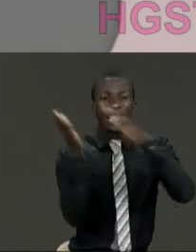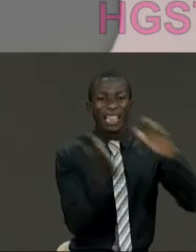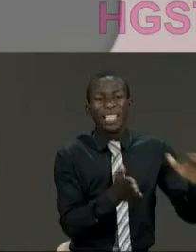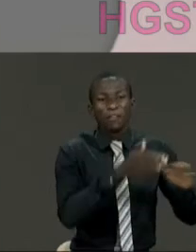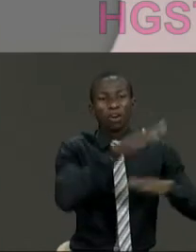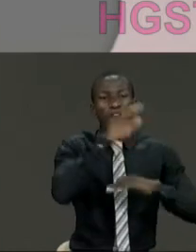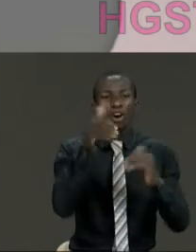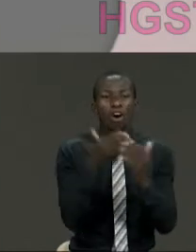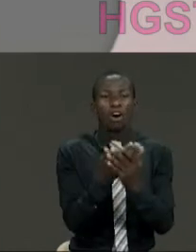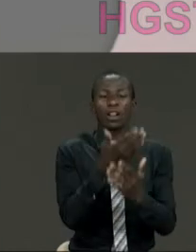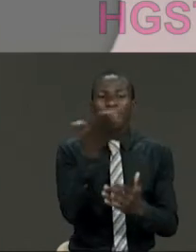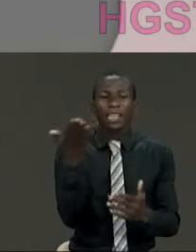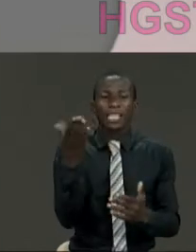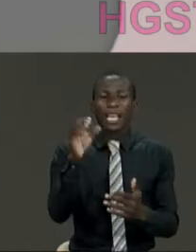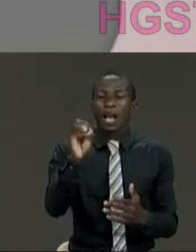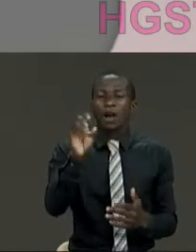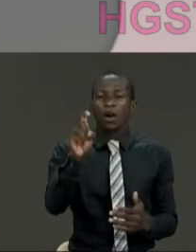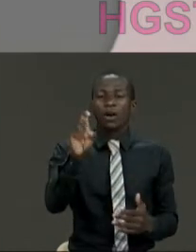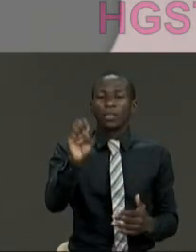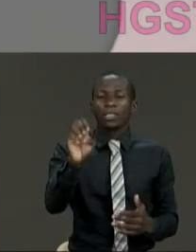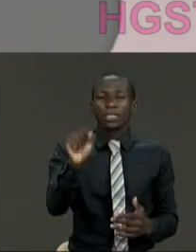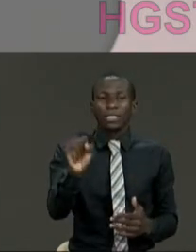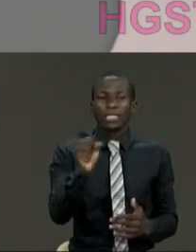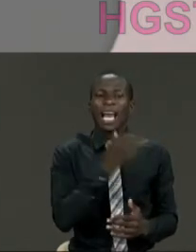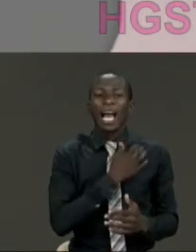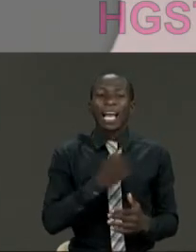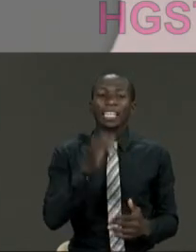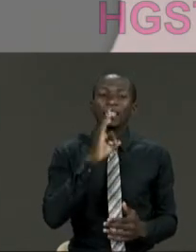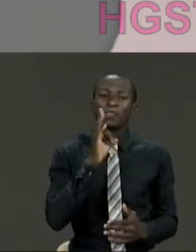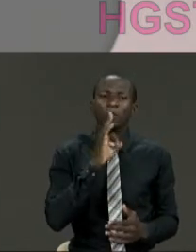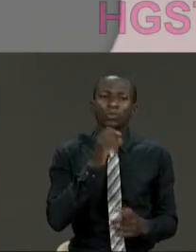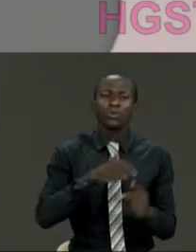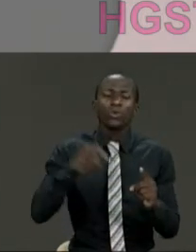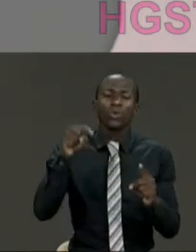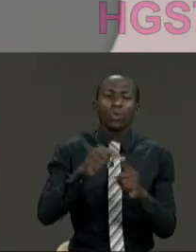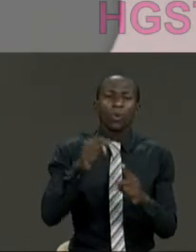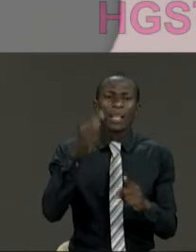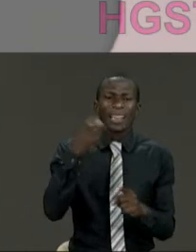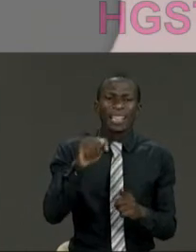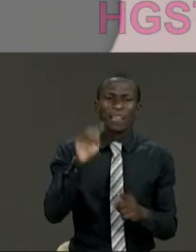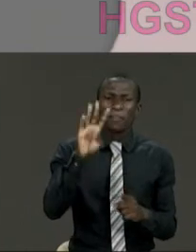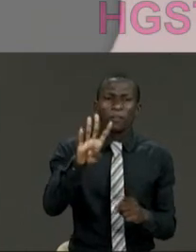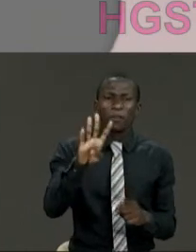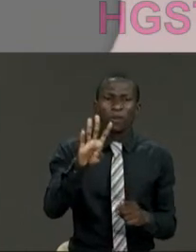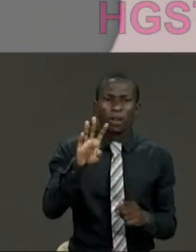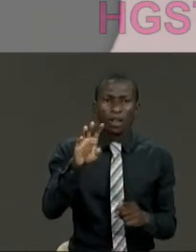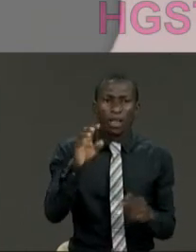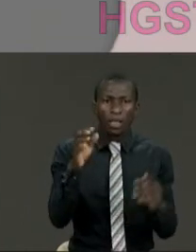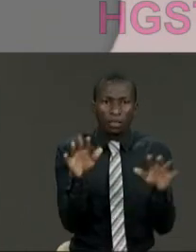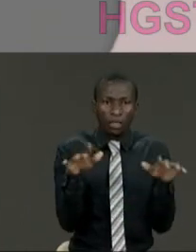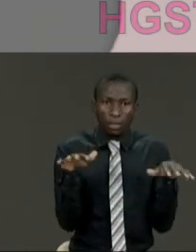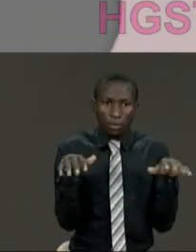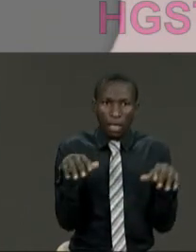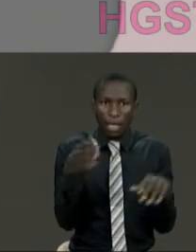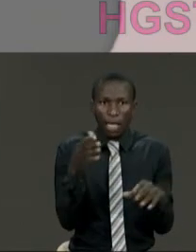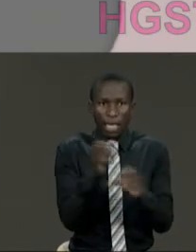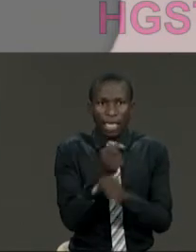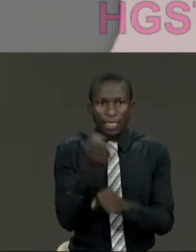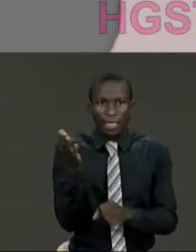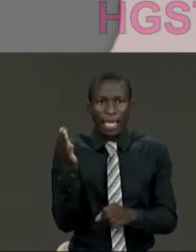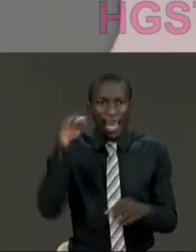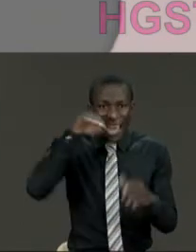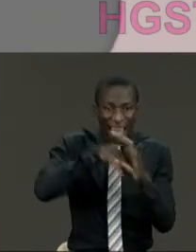their oxes and everything, and their food. So when these four lepers got to their camp, they entered the first